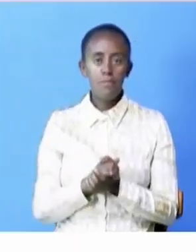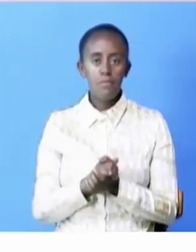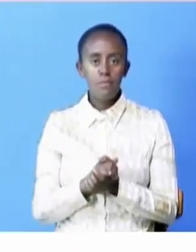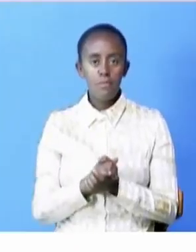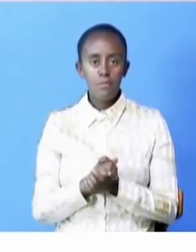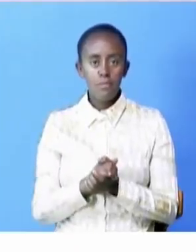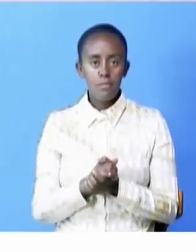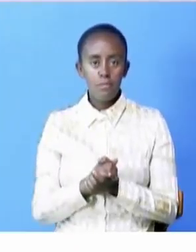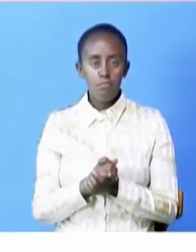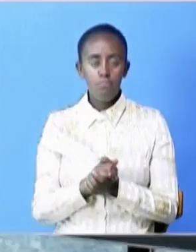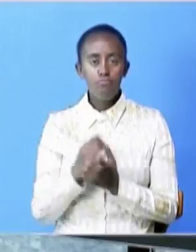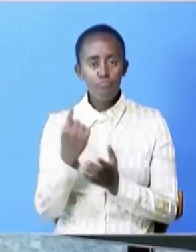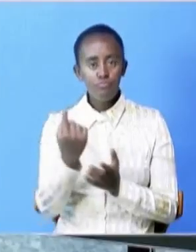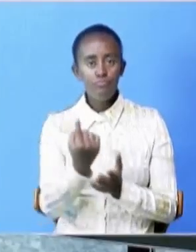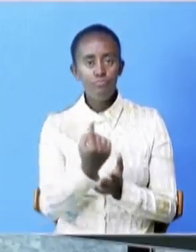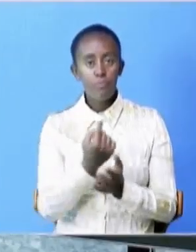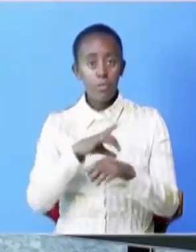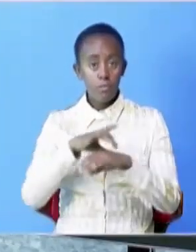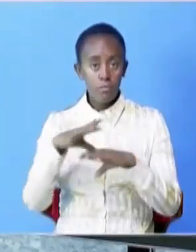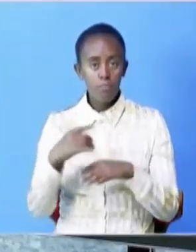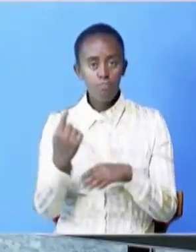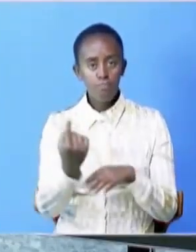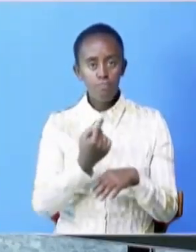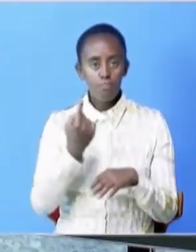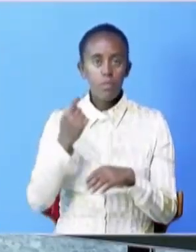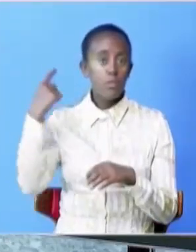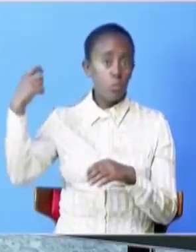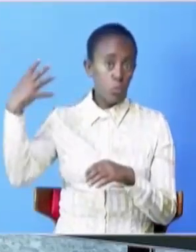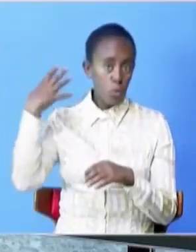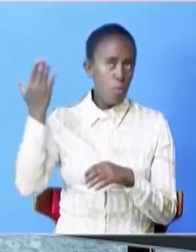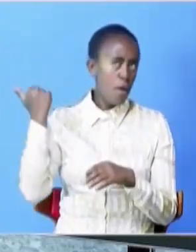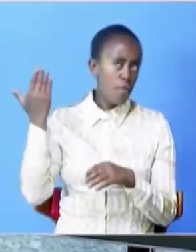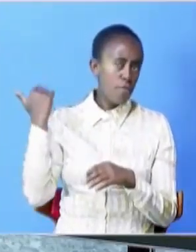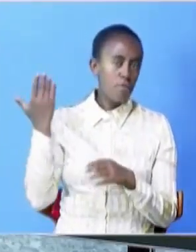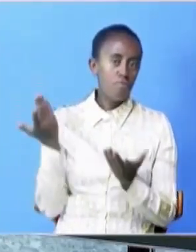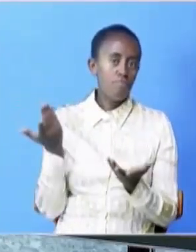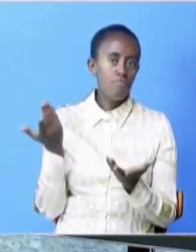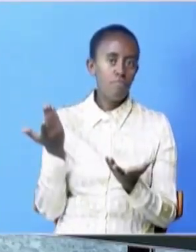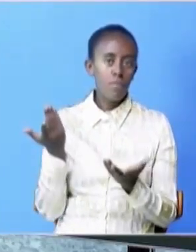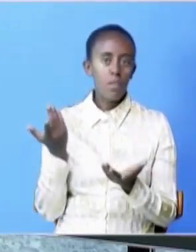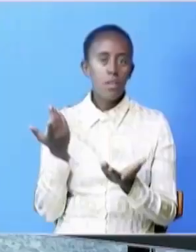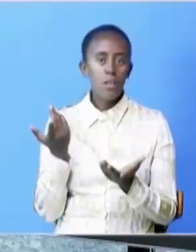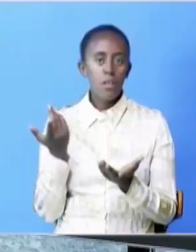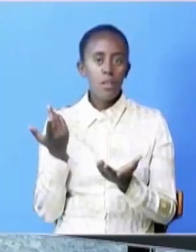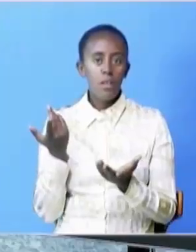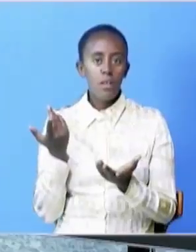We even said that in the earlier days, people used to believe the